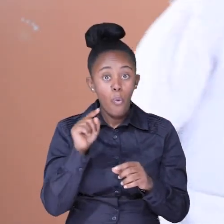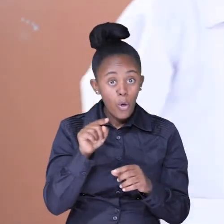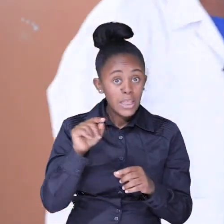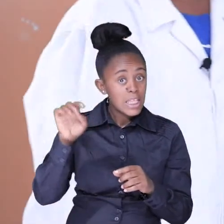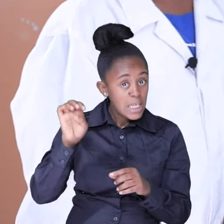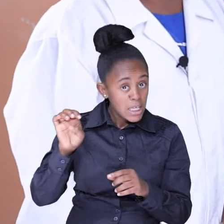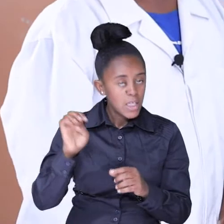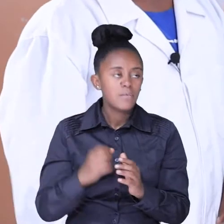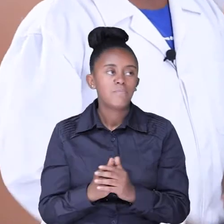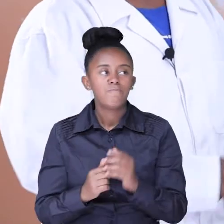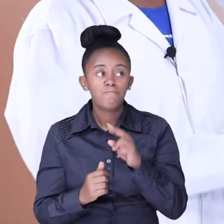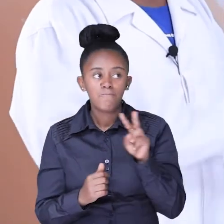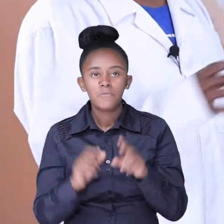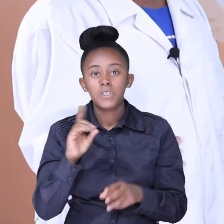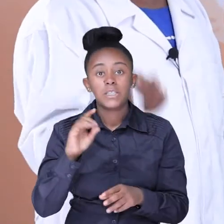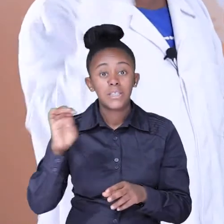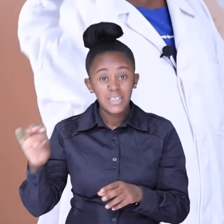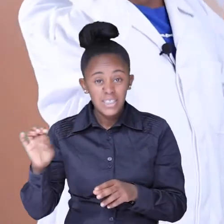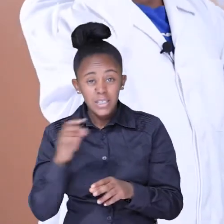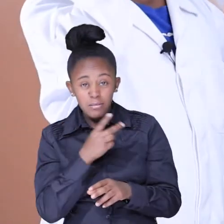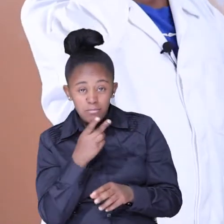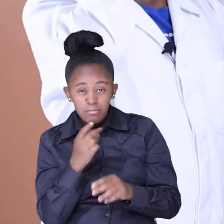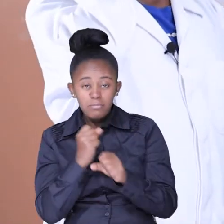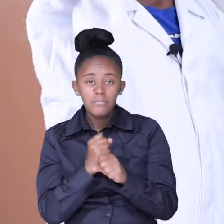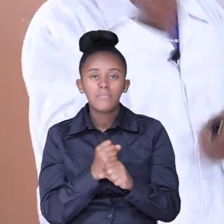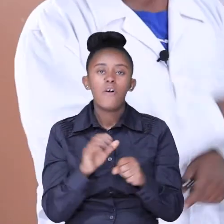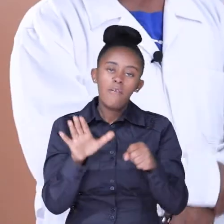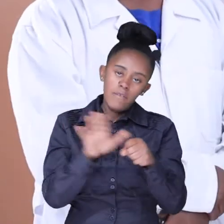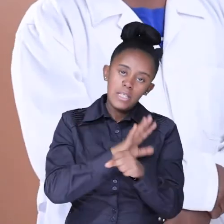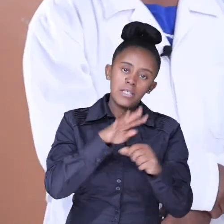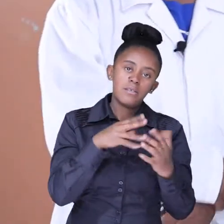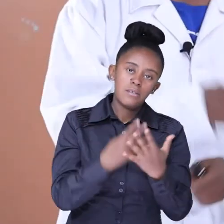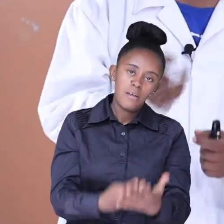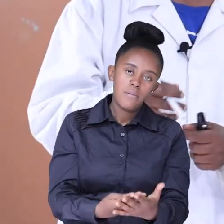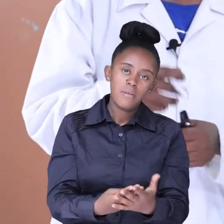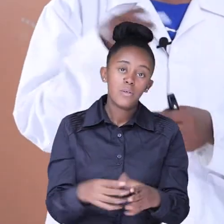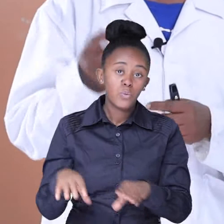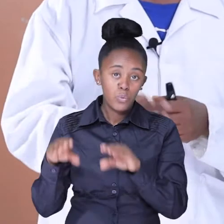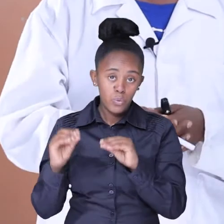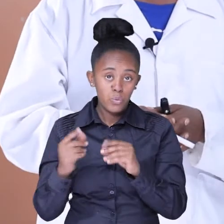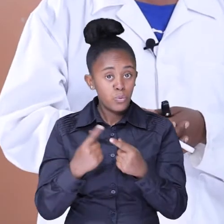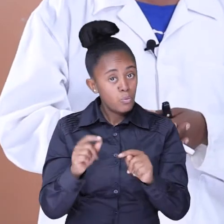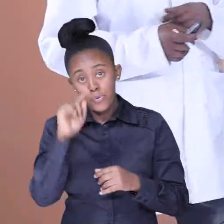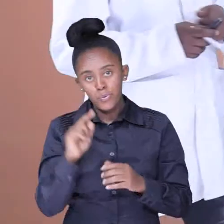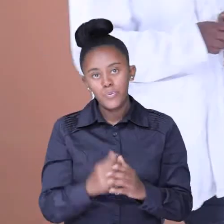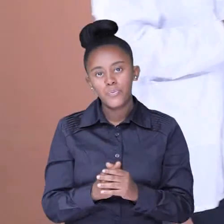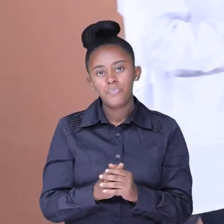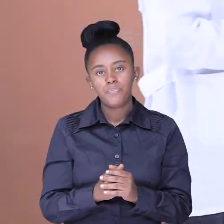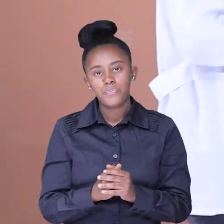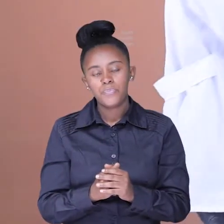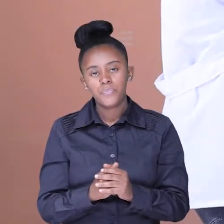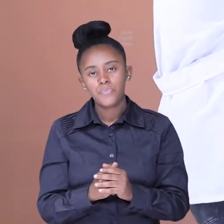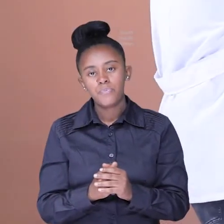E. So depending on this, we are going to fill this blank. Student, try by yourself.